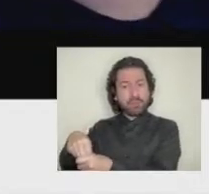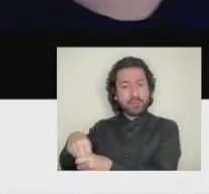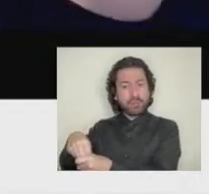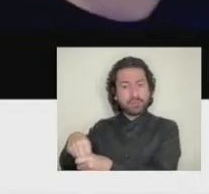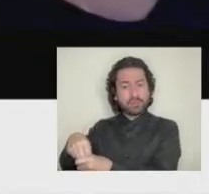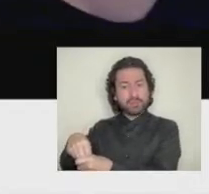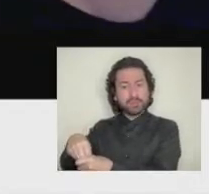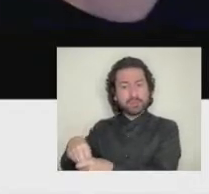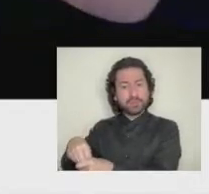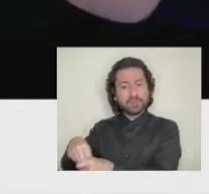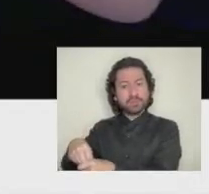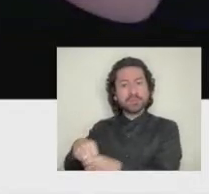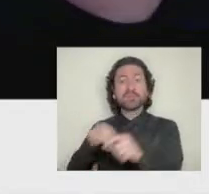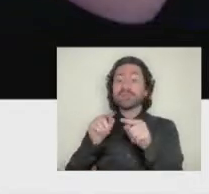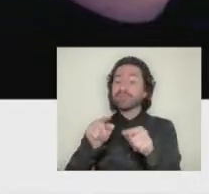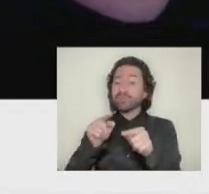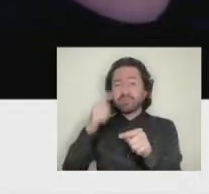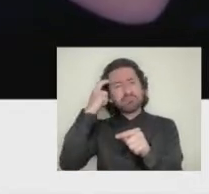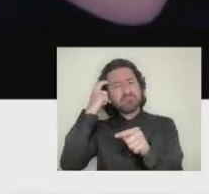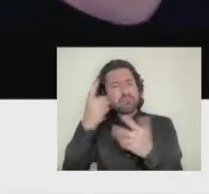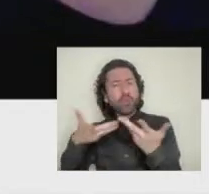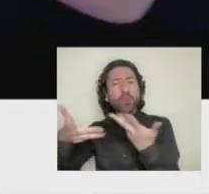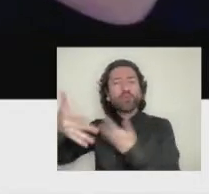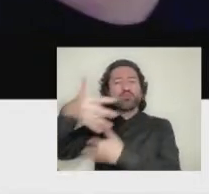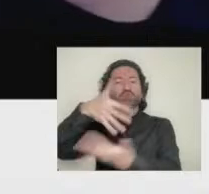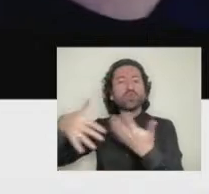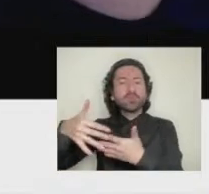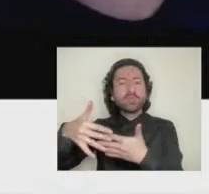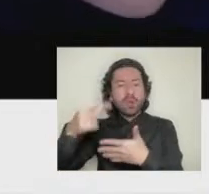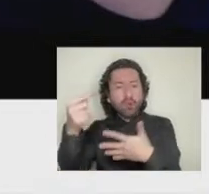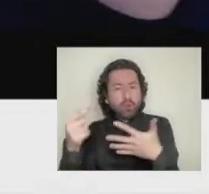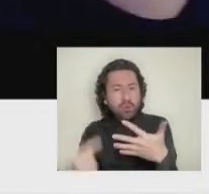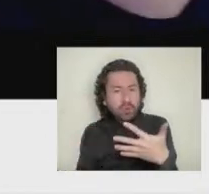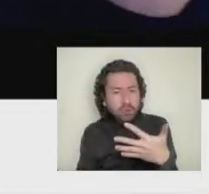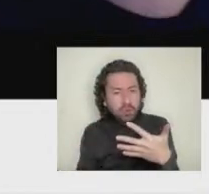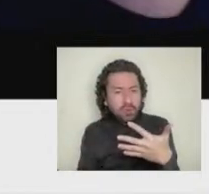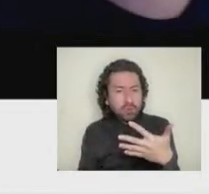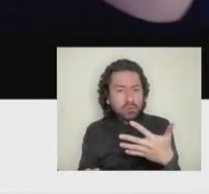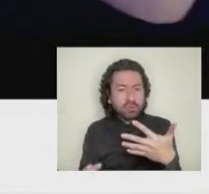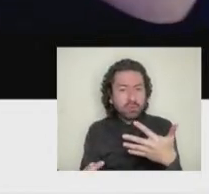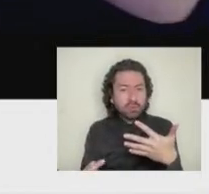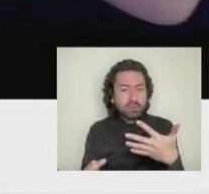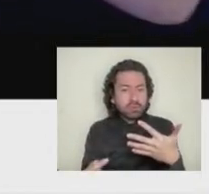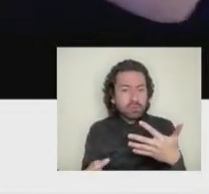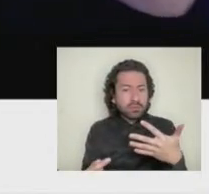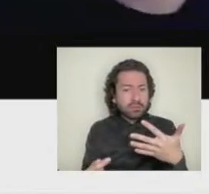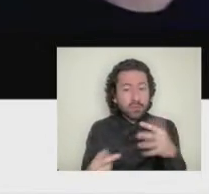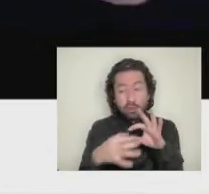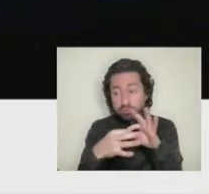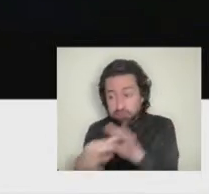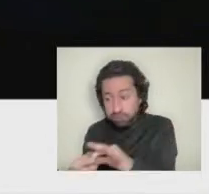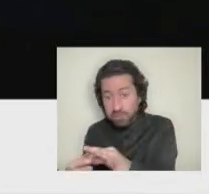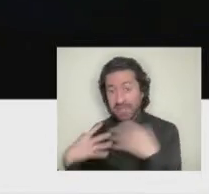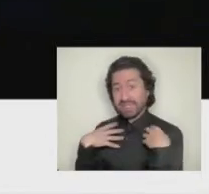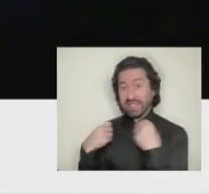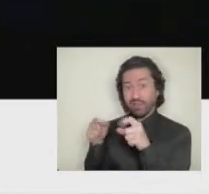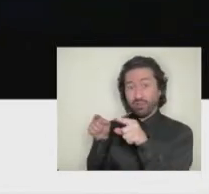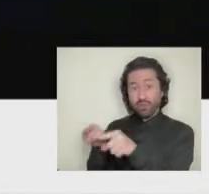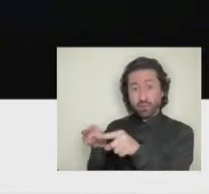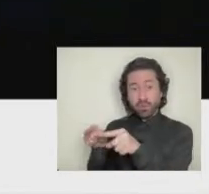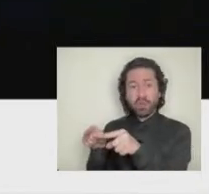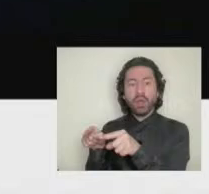institution mentioned by Michael on the social determinants of health, and therefore, when we talk about social determinants and how that is expressed in health